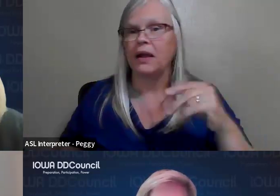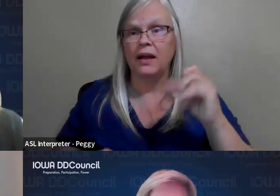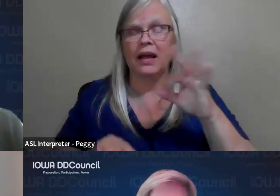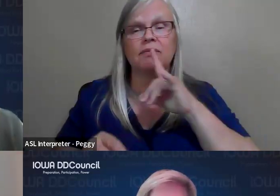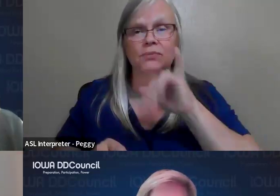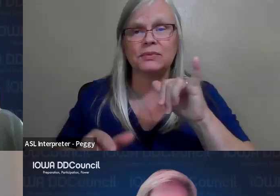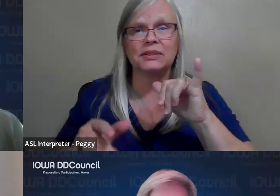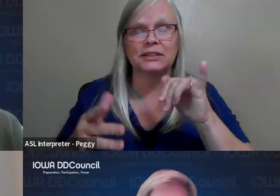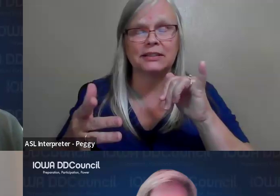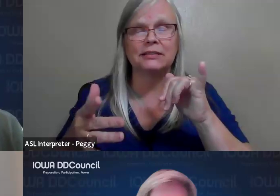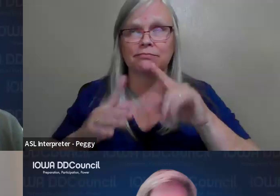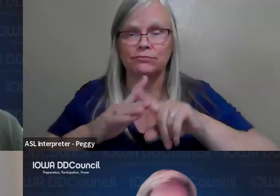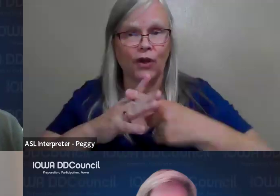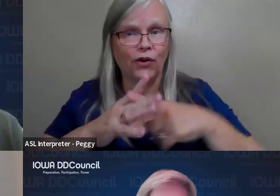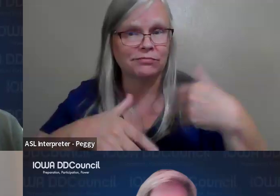rolled out.